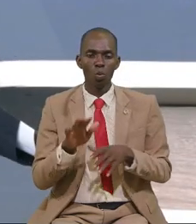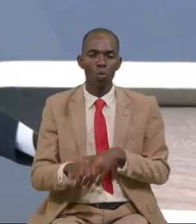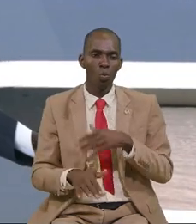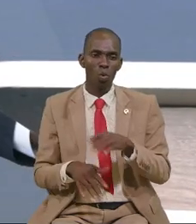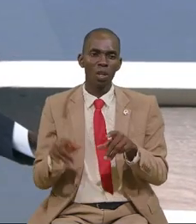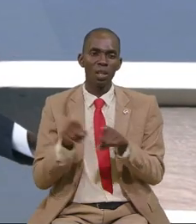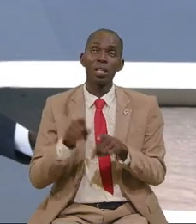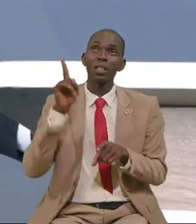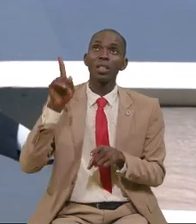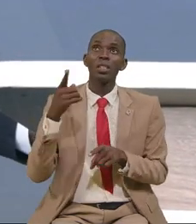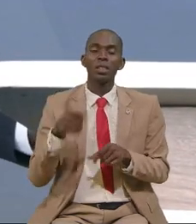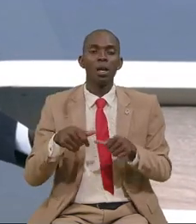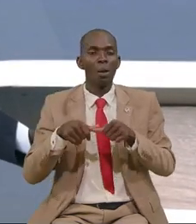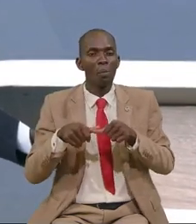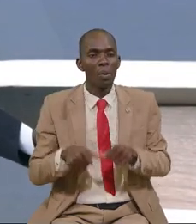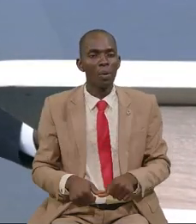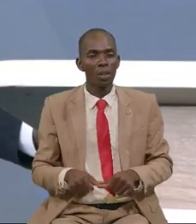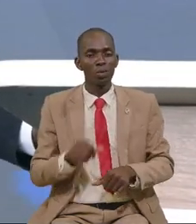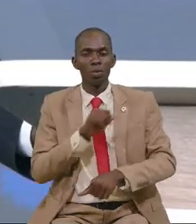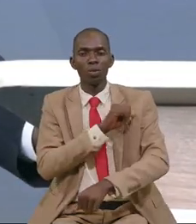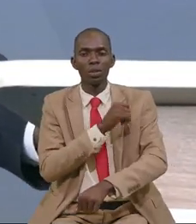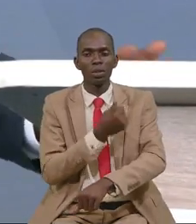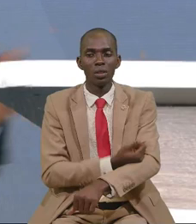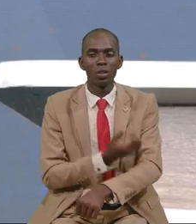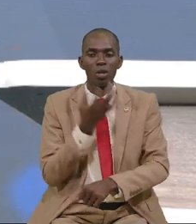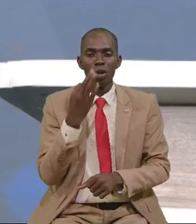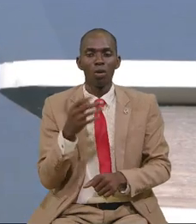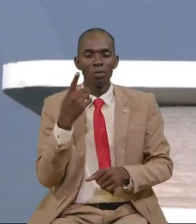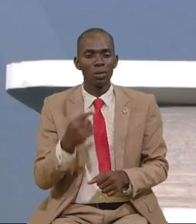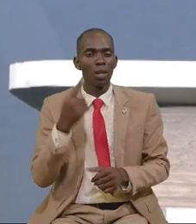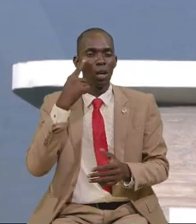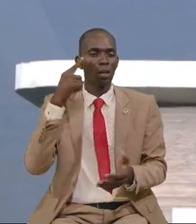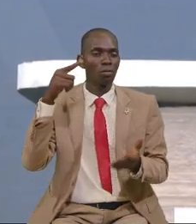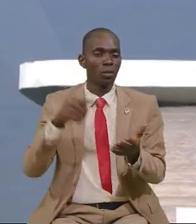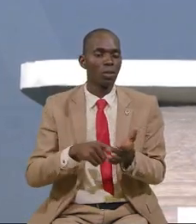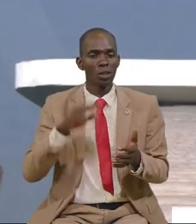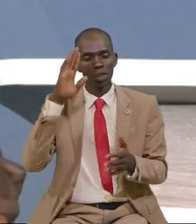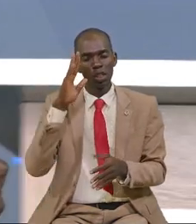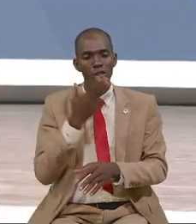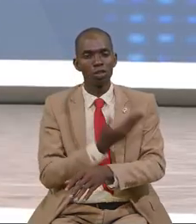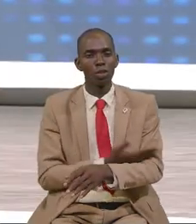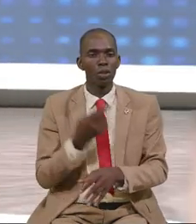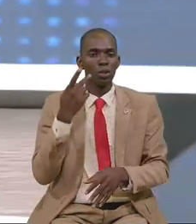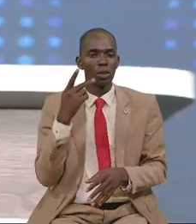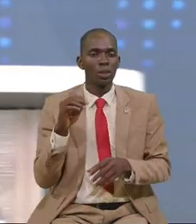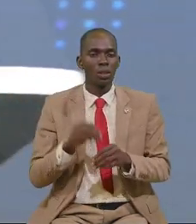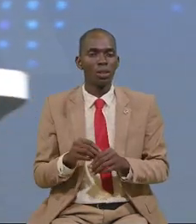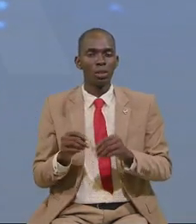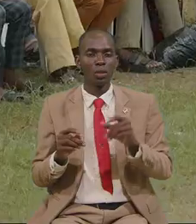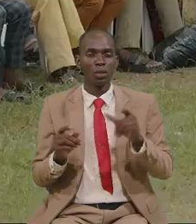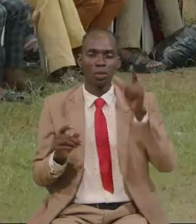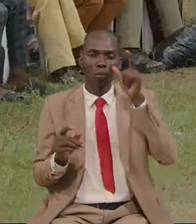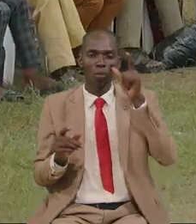permanent authorization of the acknowledged Son. We're looking at Luke chapter